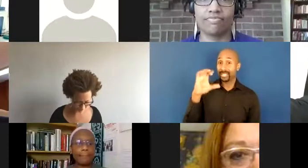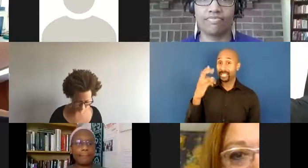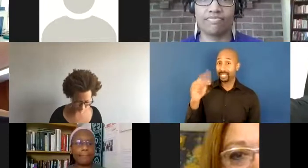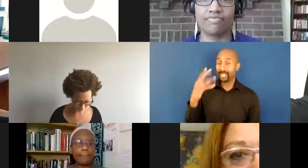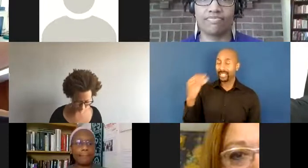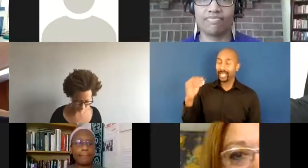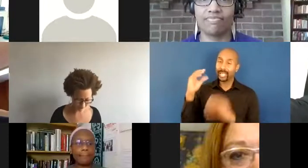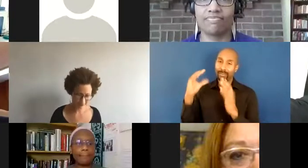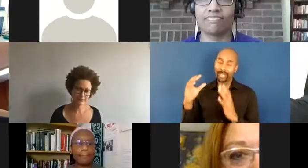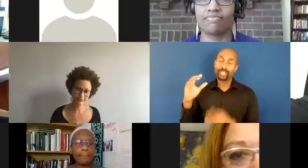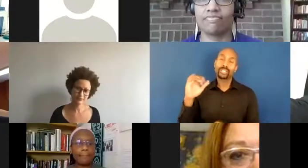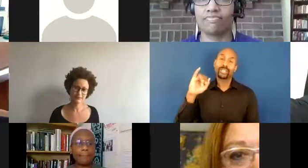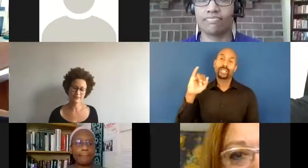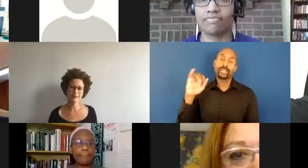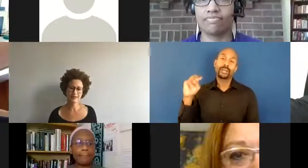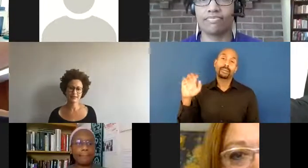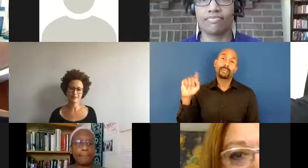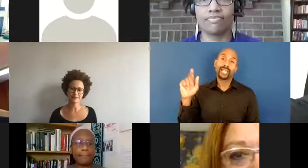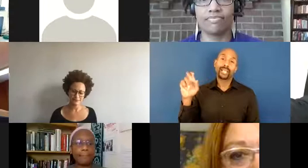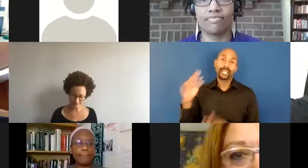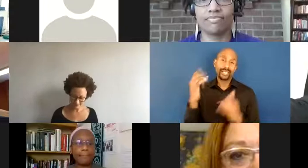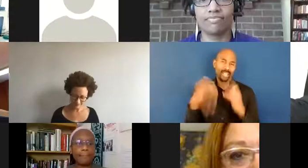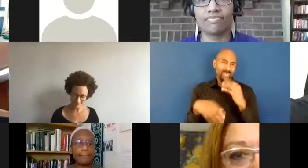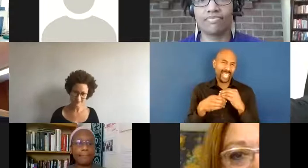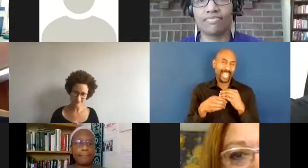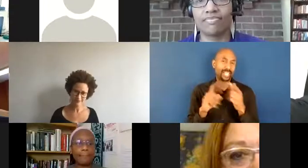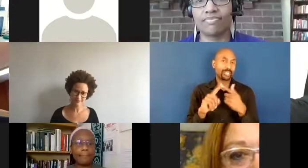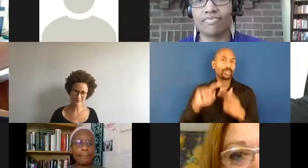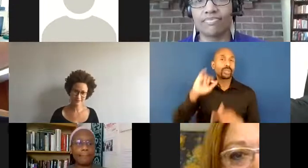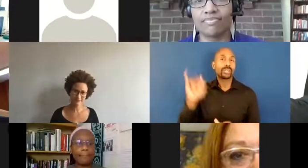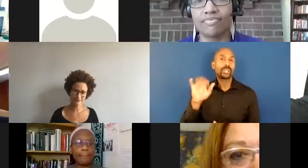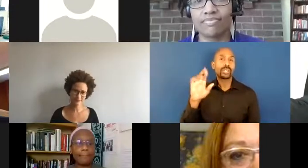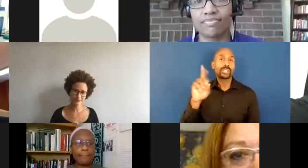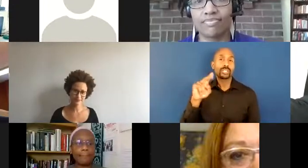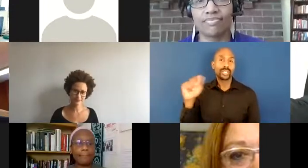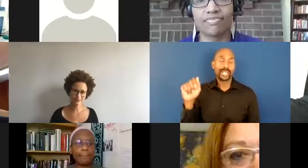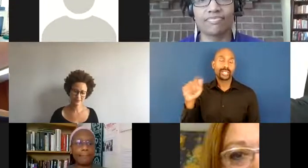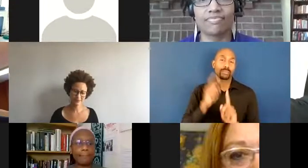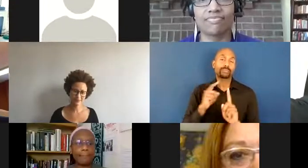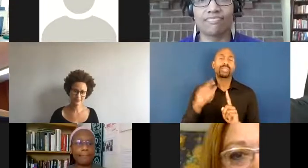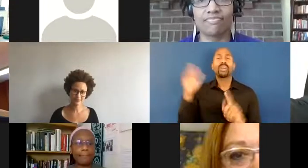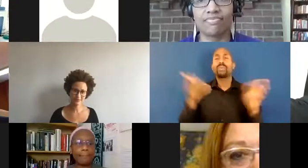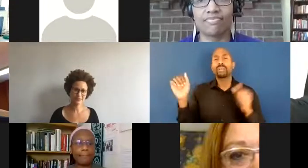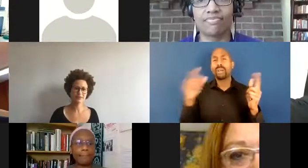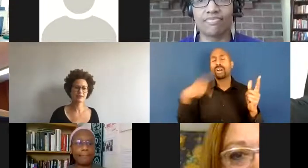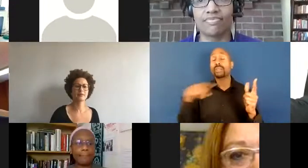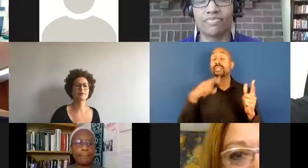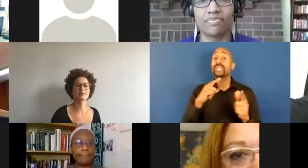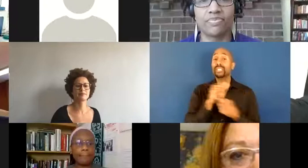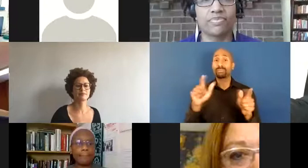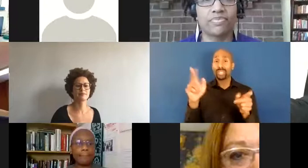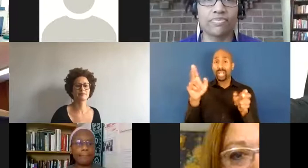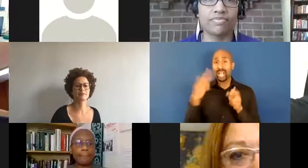of Jordana's points, we heartily welcome everyone here for joining us. We heartily welcome. We are so honored to be